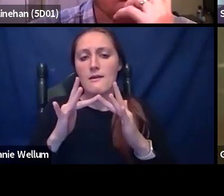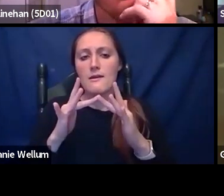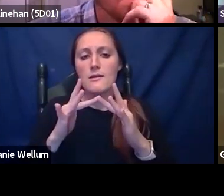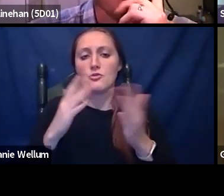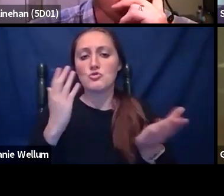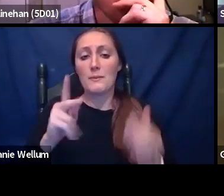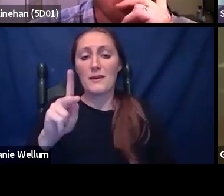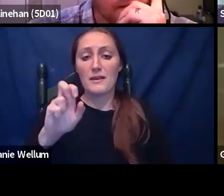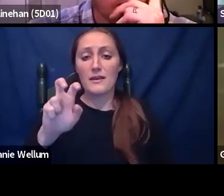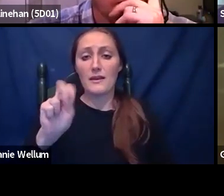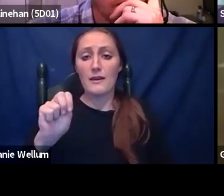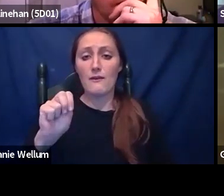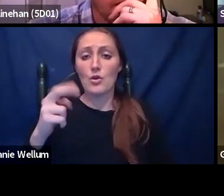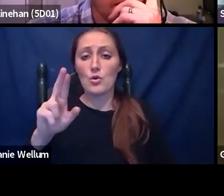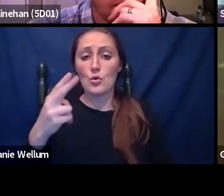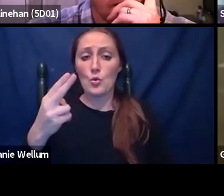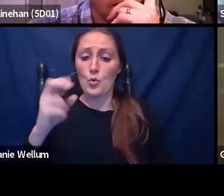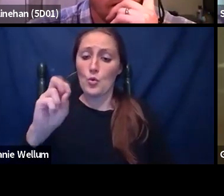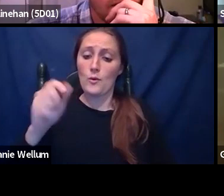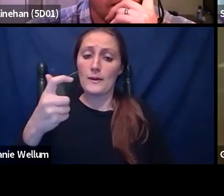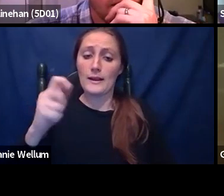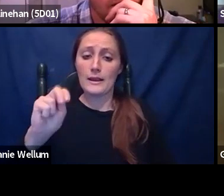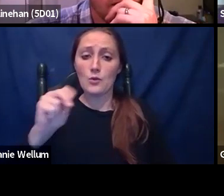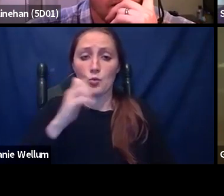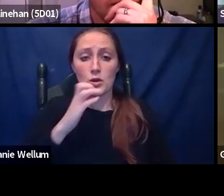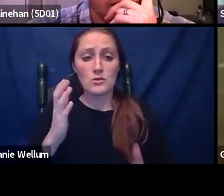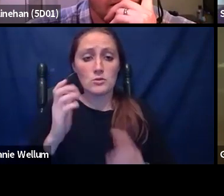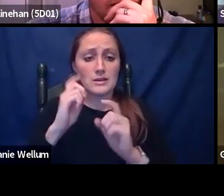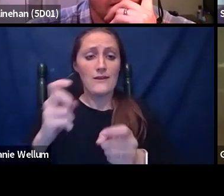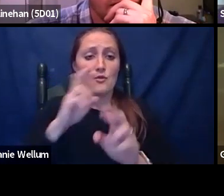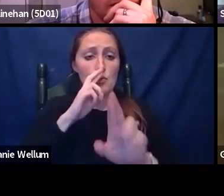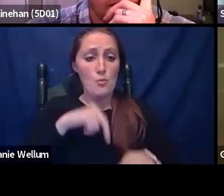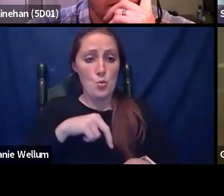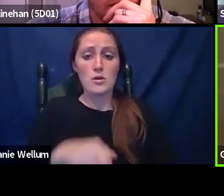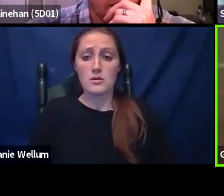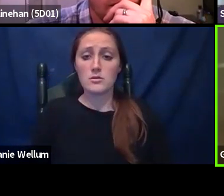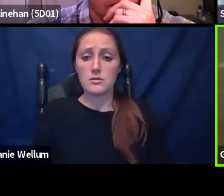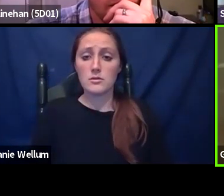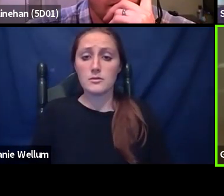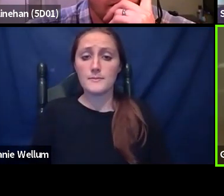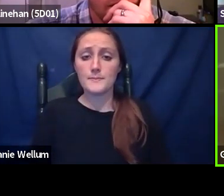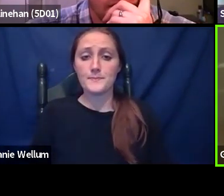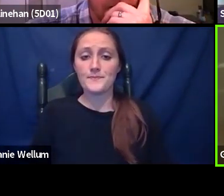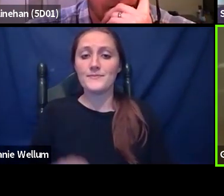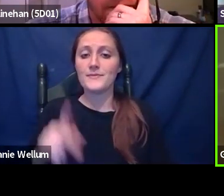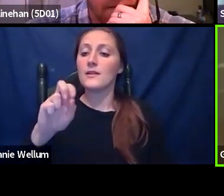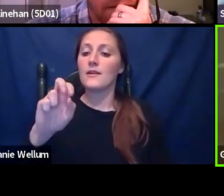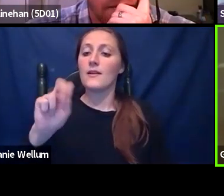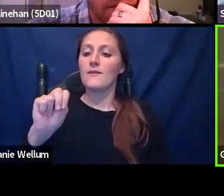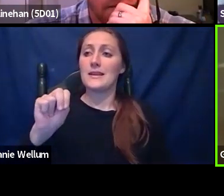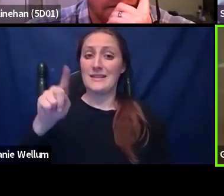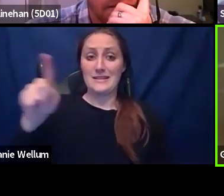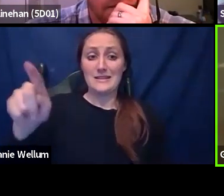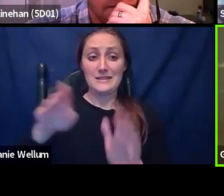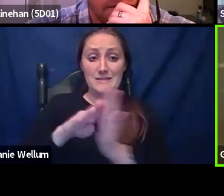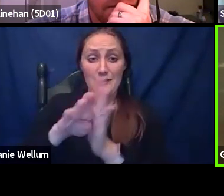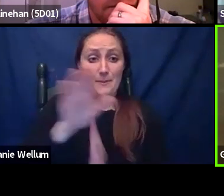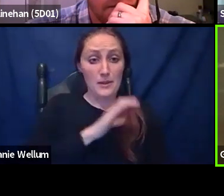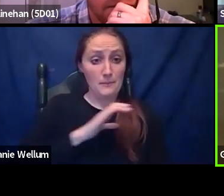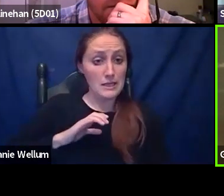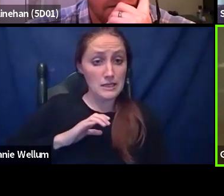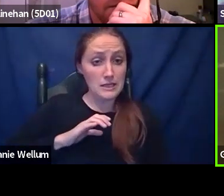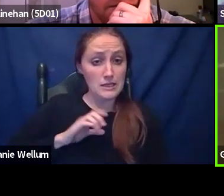Kevin Horgan give a report at that time. Kevin's the development committee? Yes. Sure,